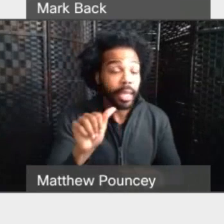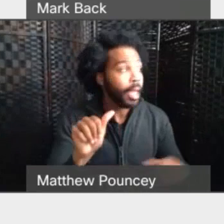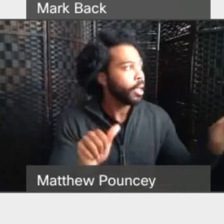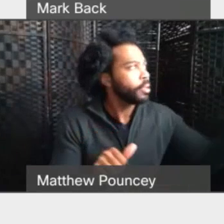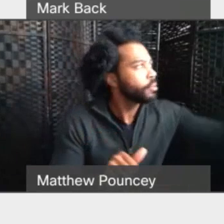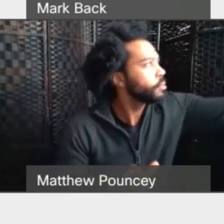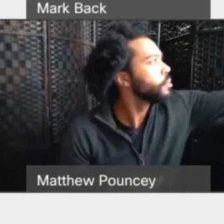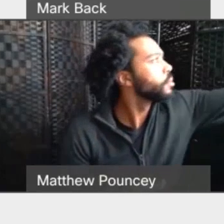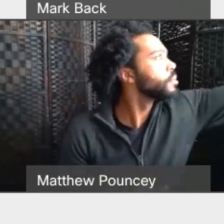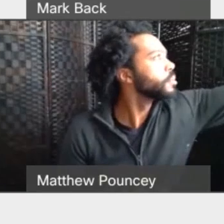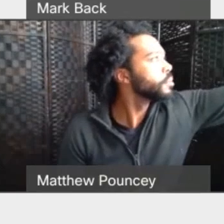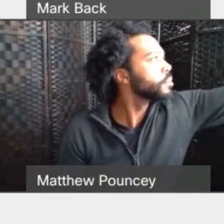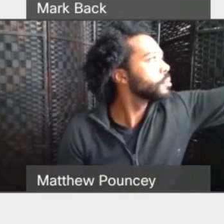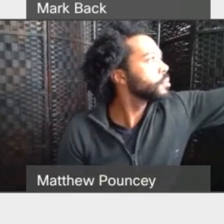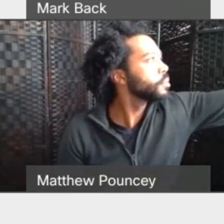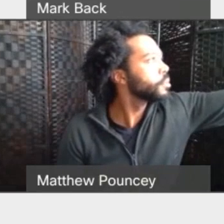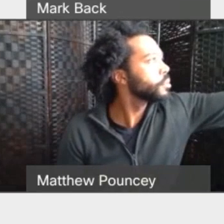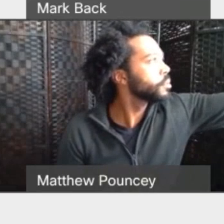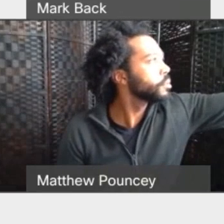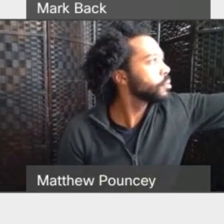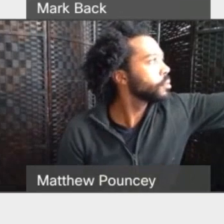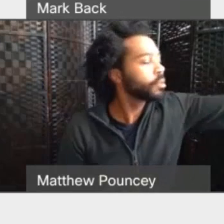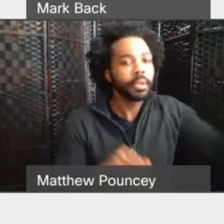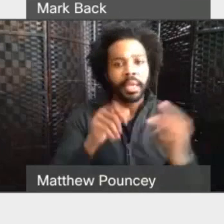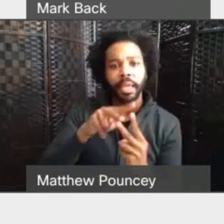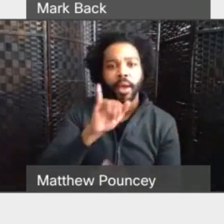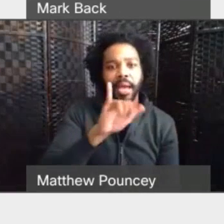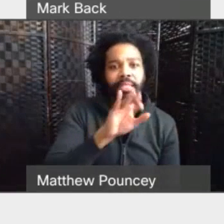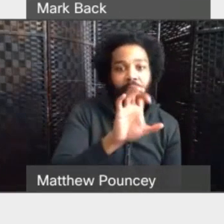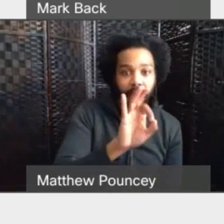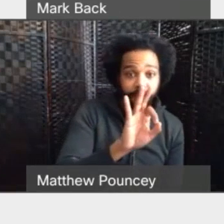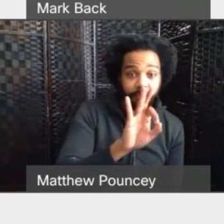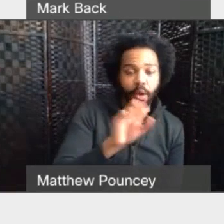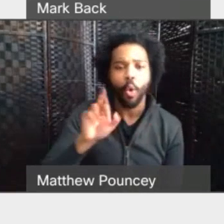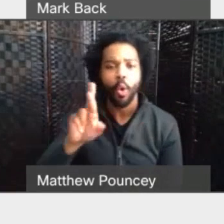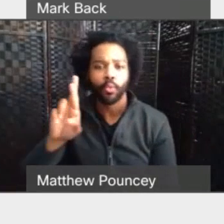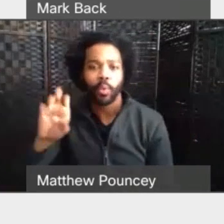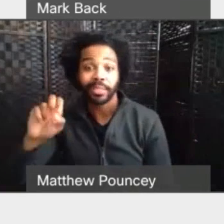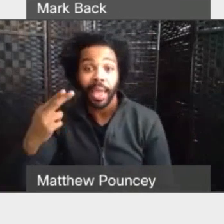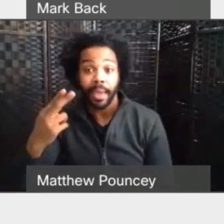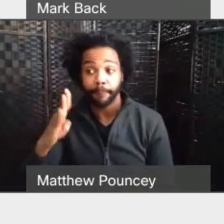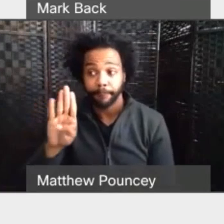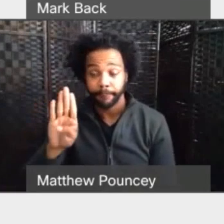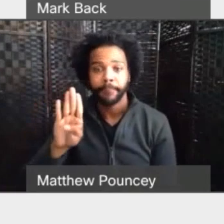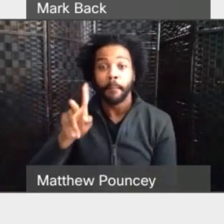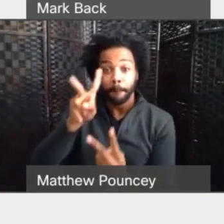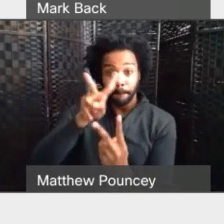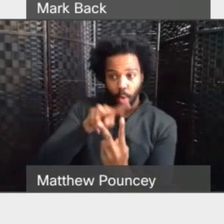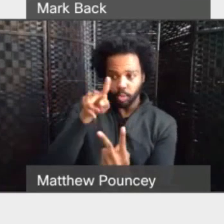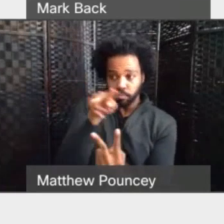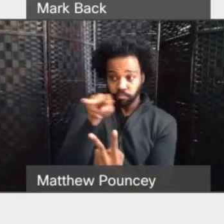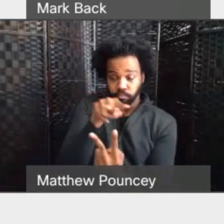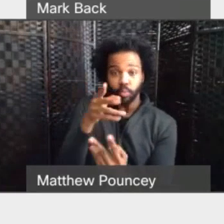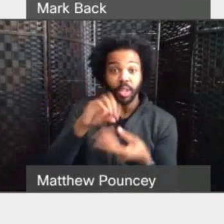intermediate care facility or residential habilitation placement, we have provided those numbers to DC Health so that they can coordinate with